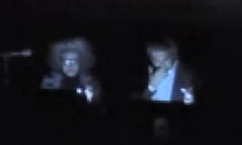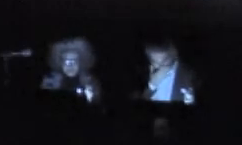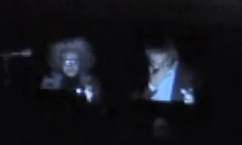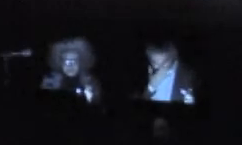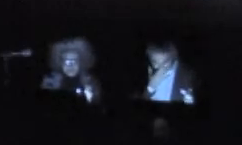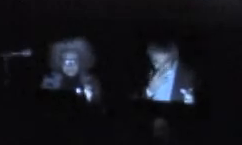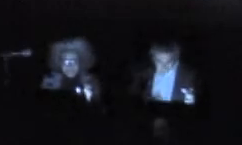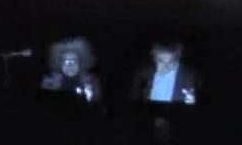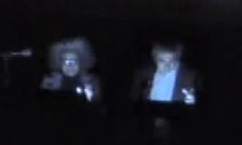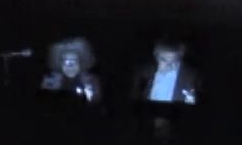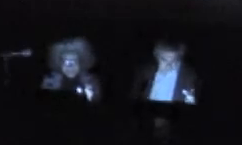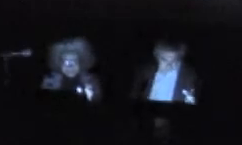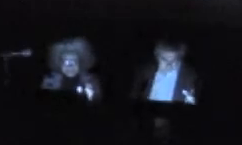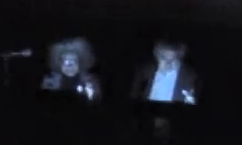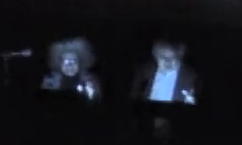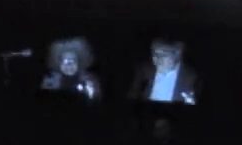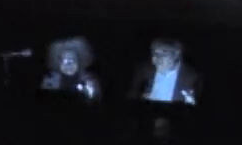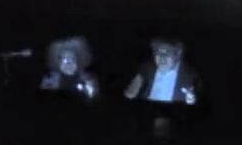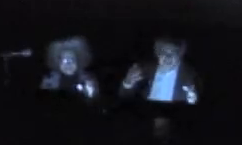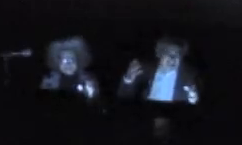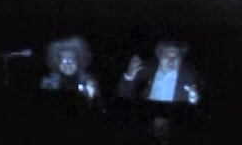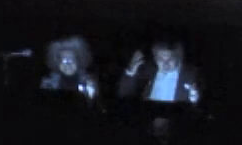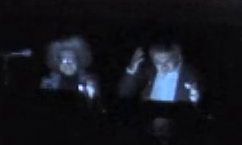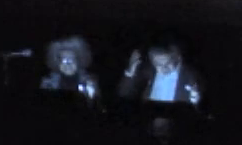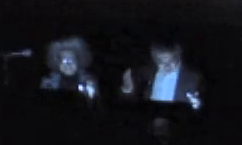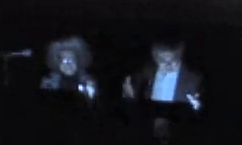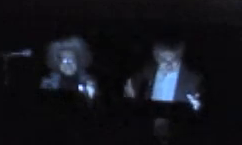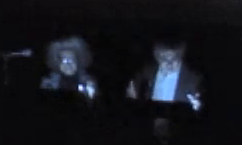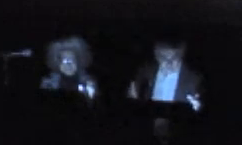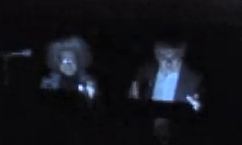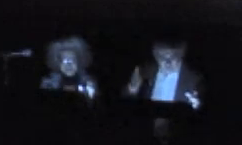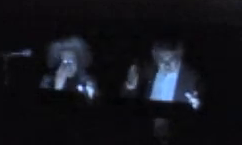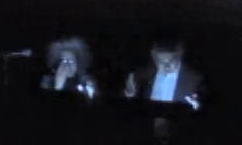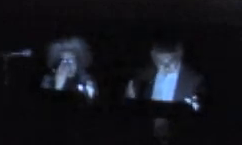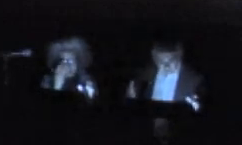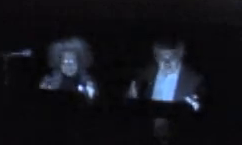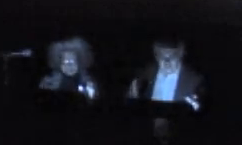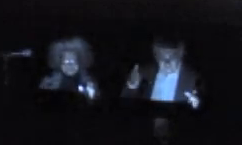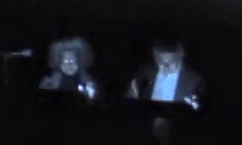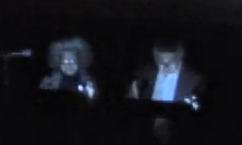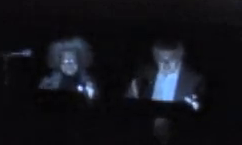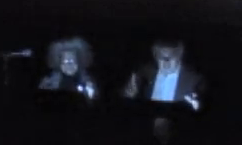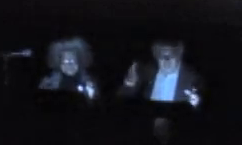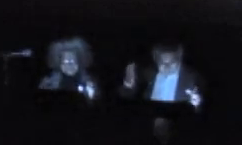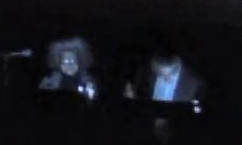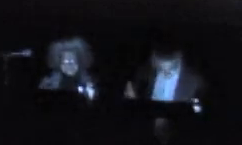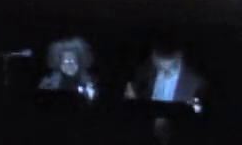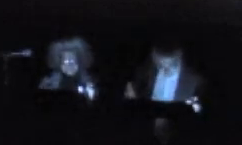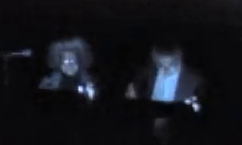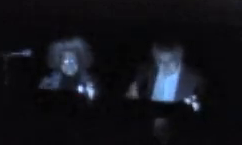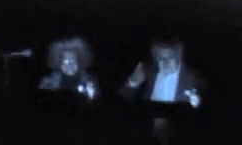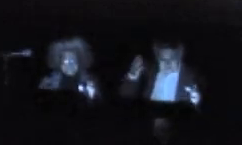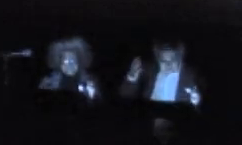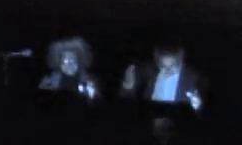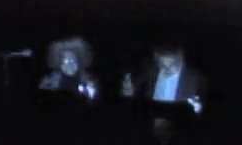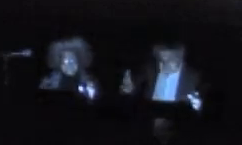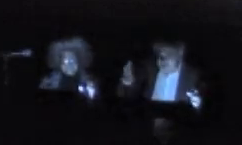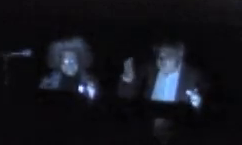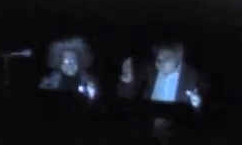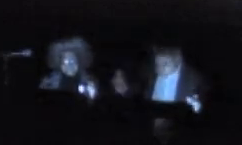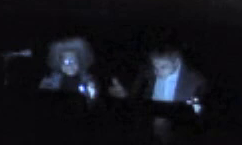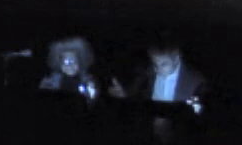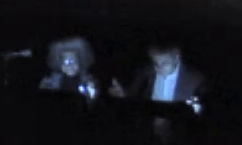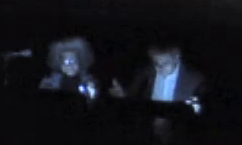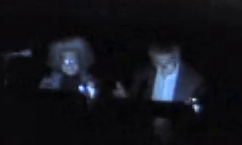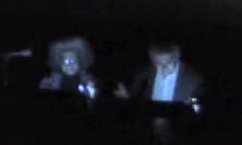you he won't be able to handle it I don't understand what you're saying we are here because my mother will be buried she is dead